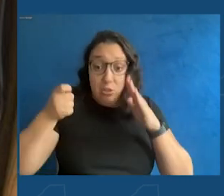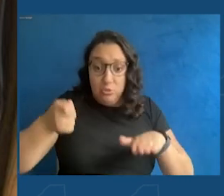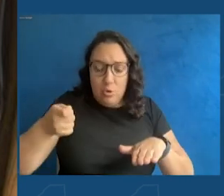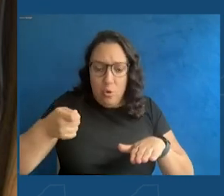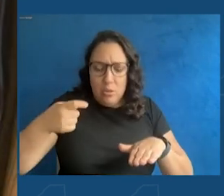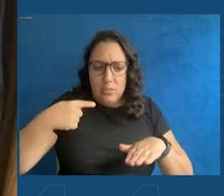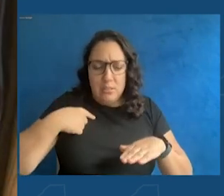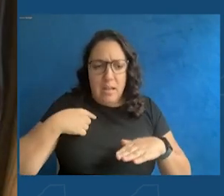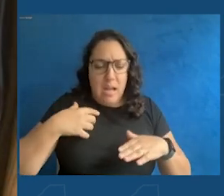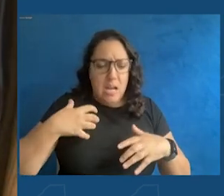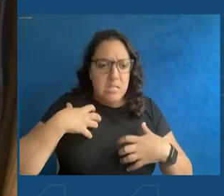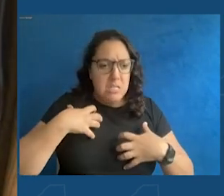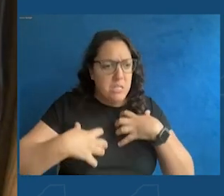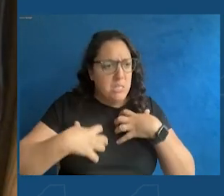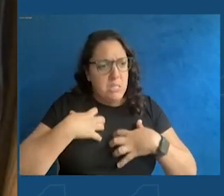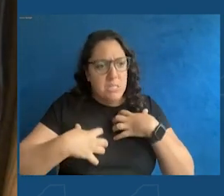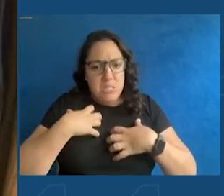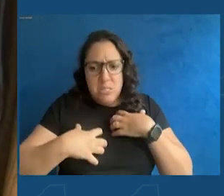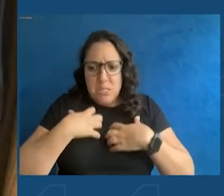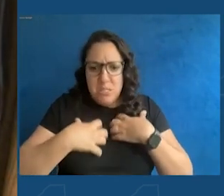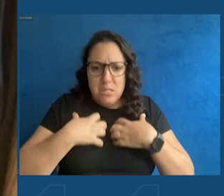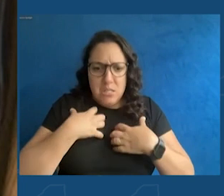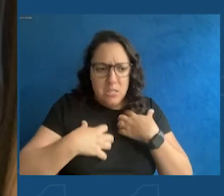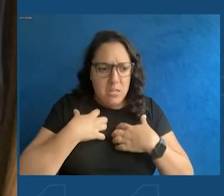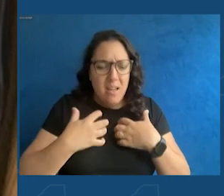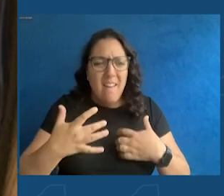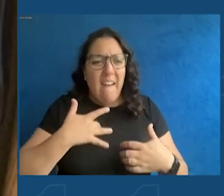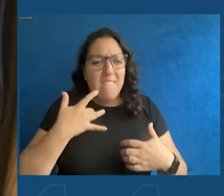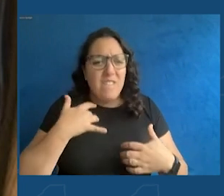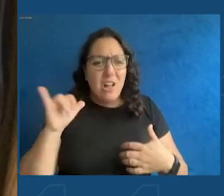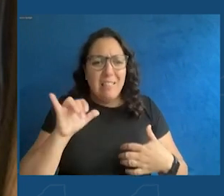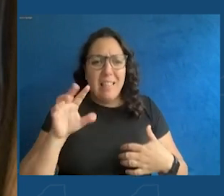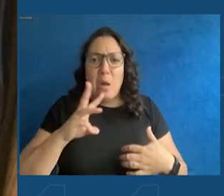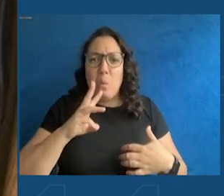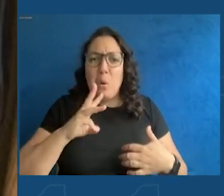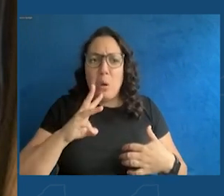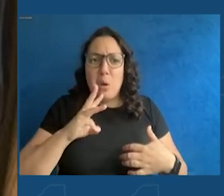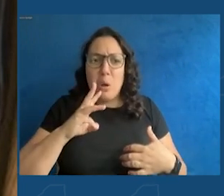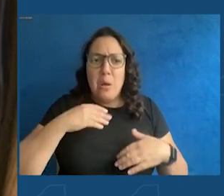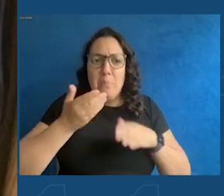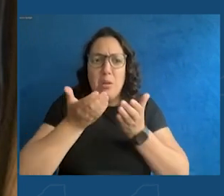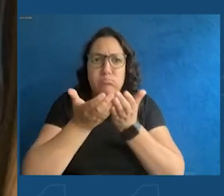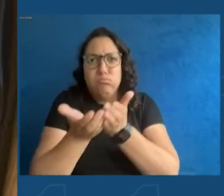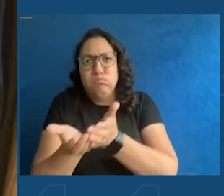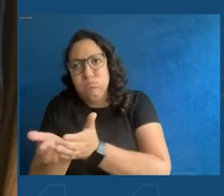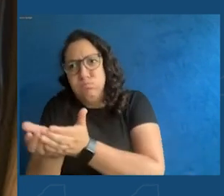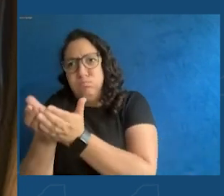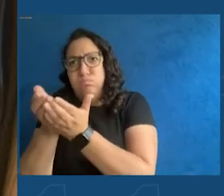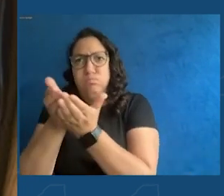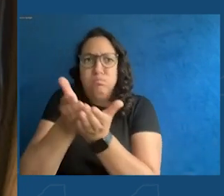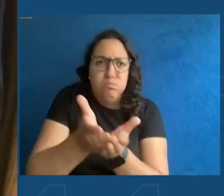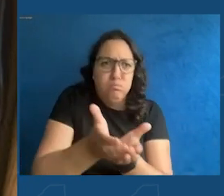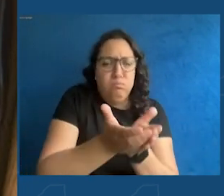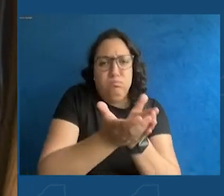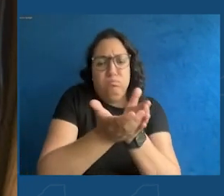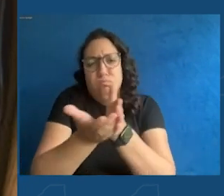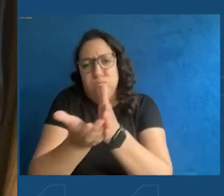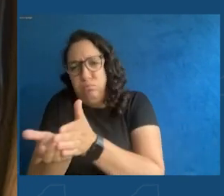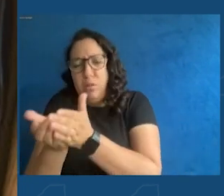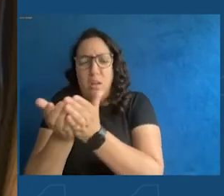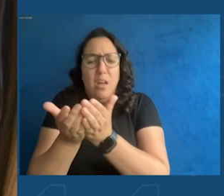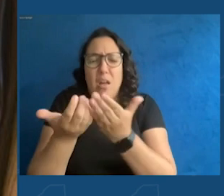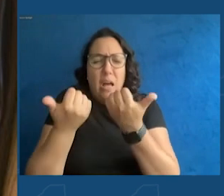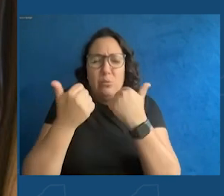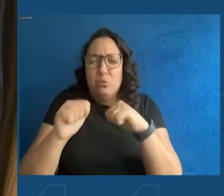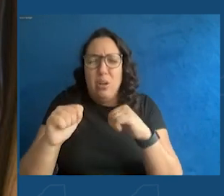how trackless was the ocean on which I had embarked. I was trying to reach the solid land of fixed and settled